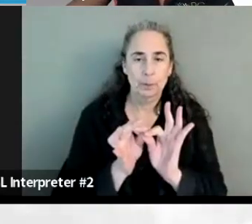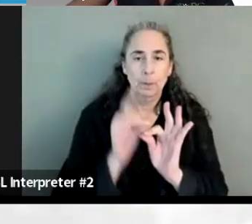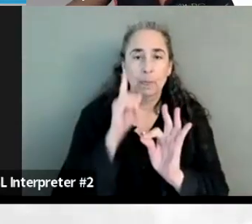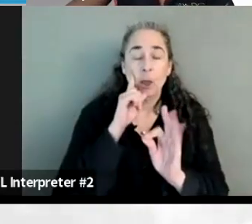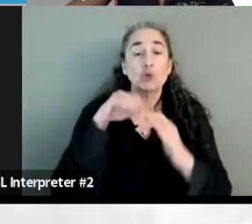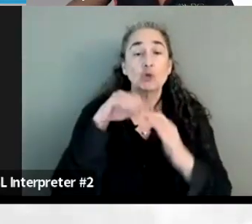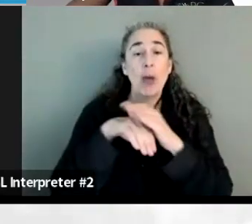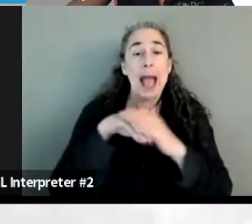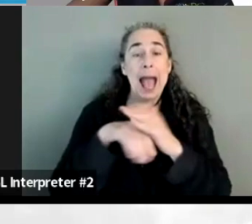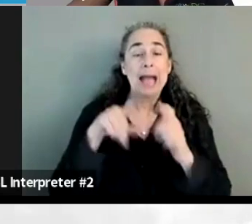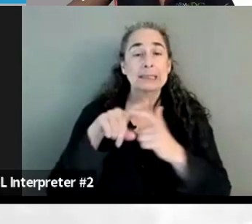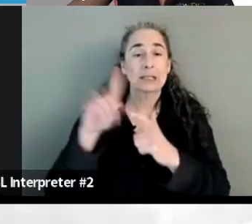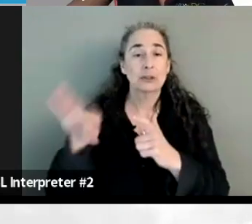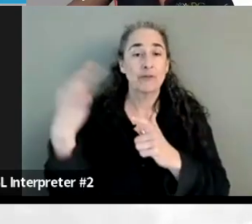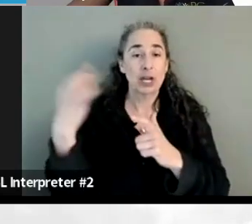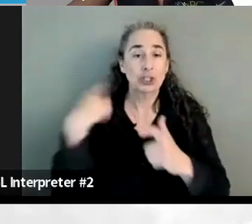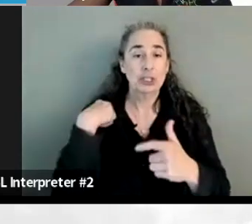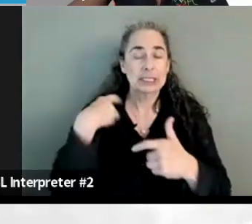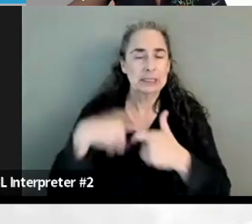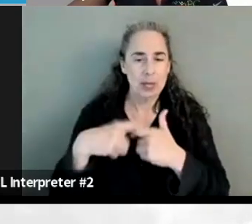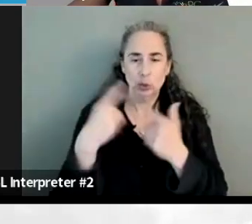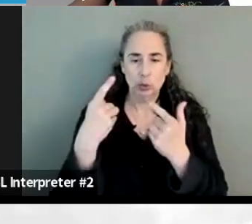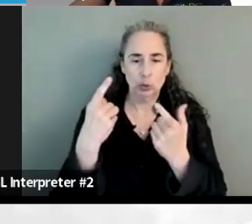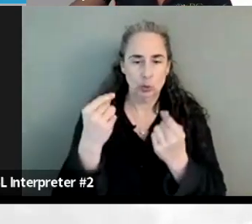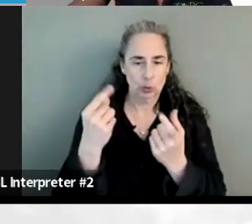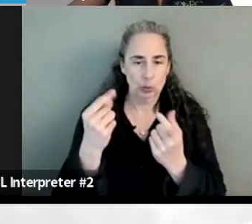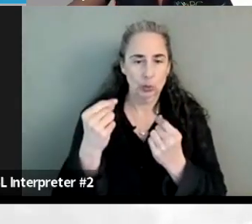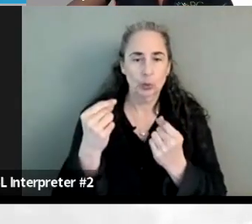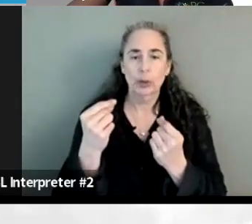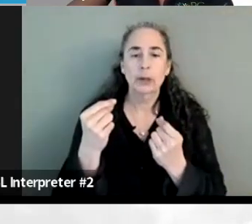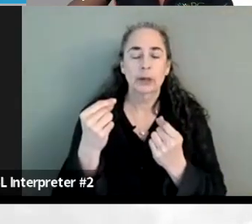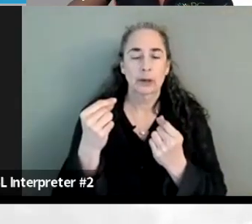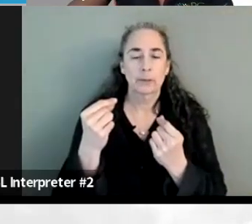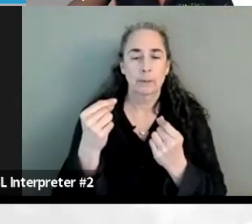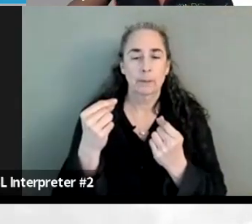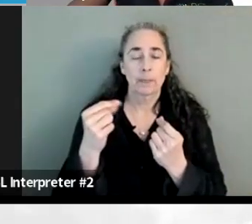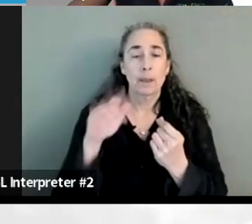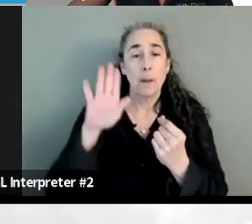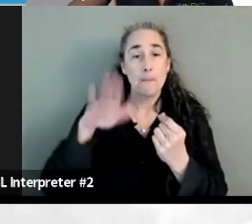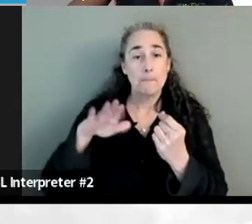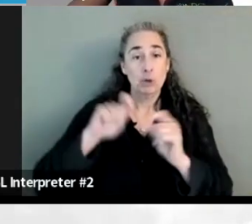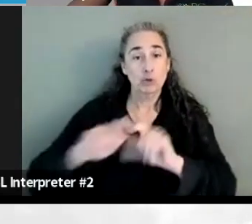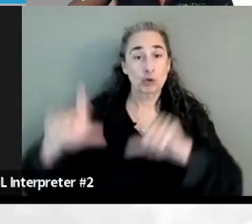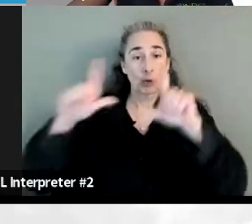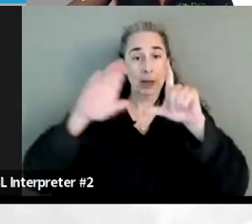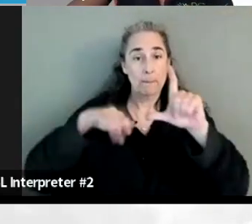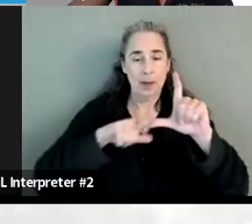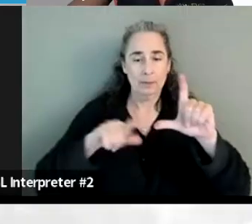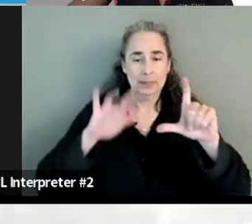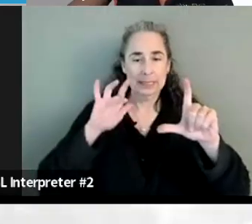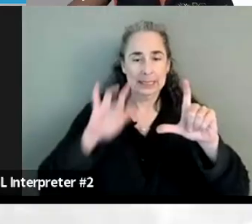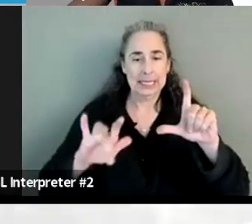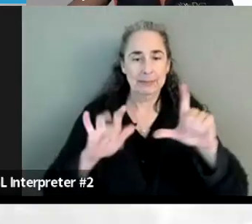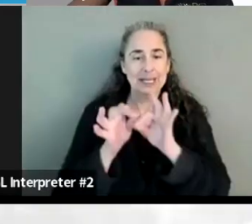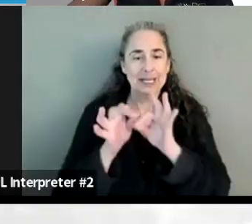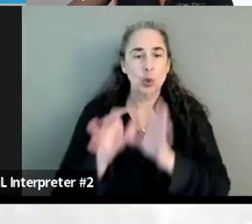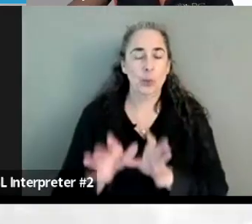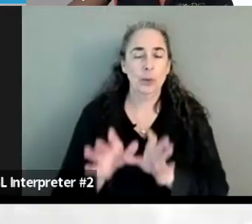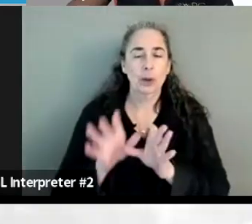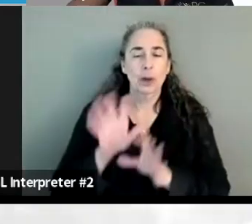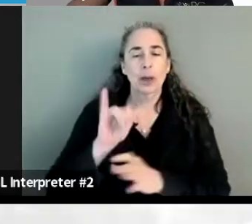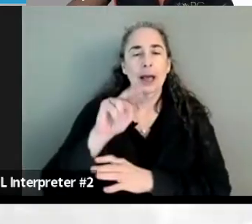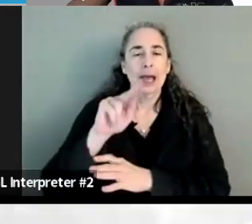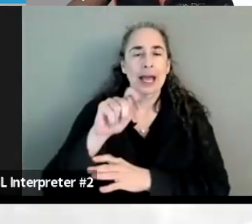other interpretation services in French and Spanish, at the bottom of your screen, select Interpretation.